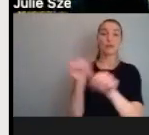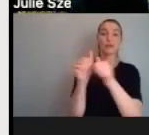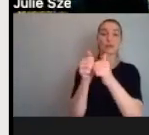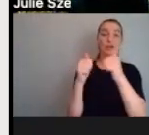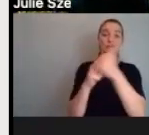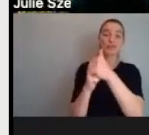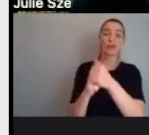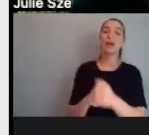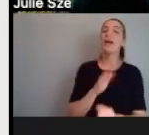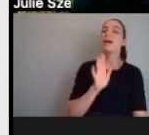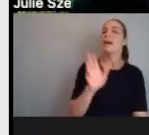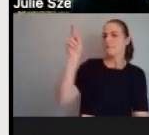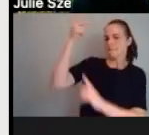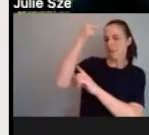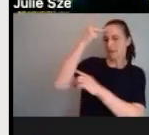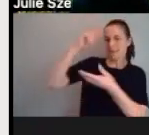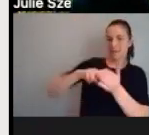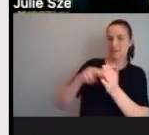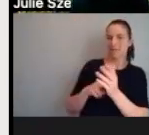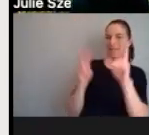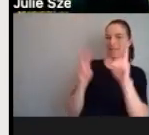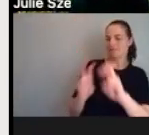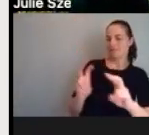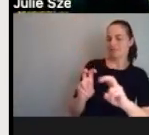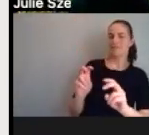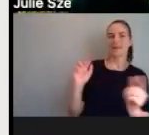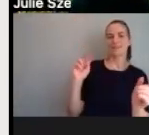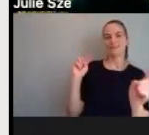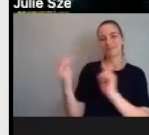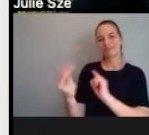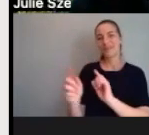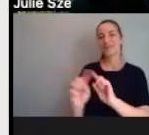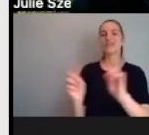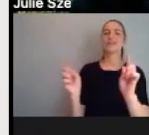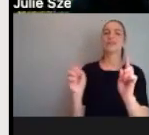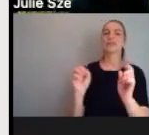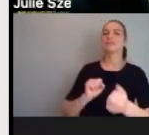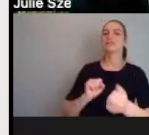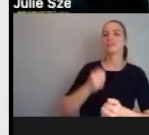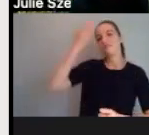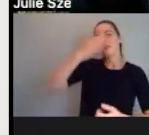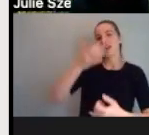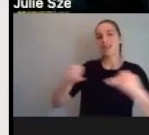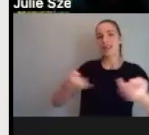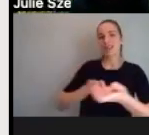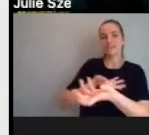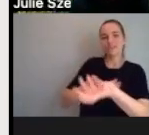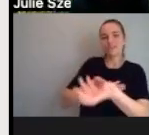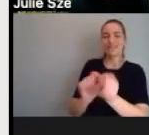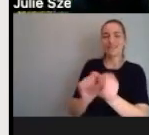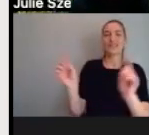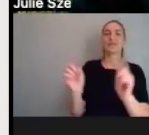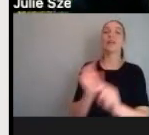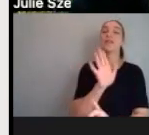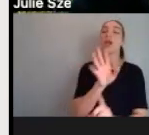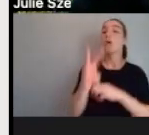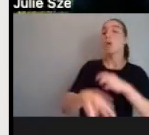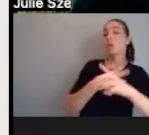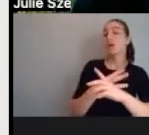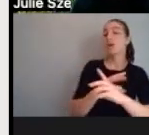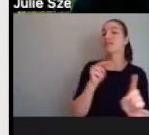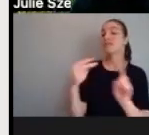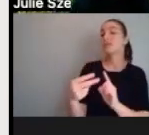and create this convergence of frontline worldview. Um, without naming that as such, their worldviews are indebted to